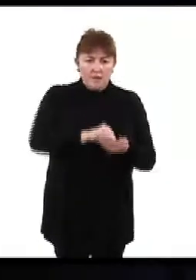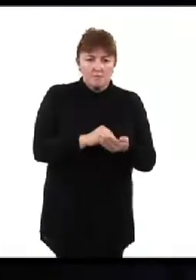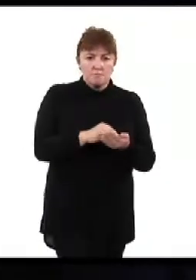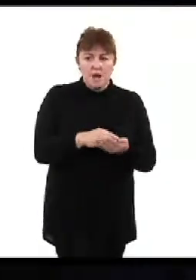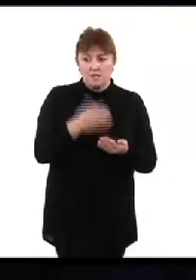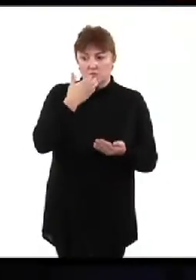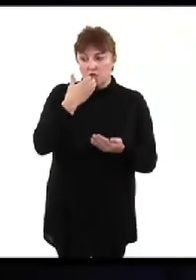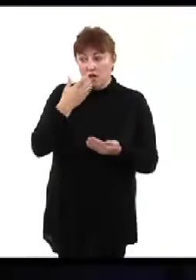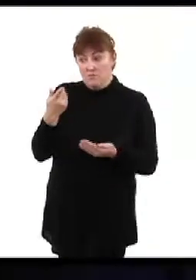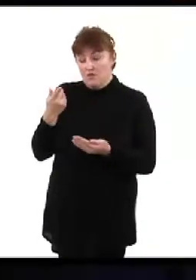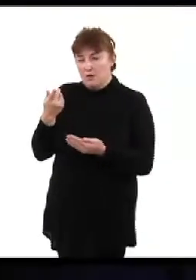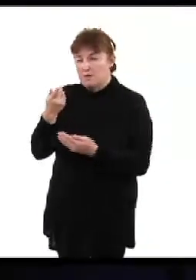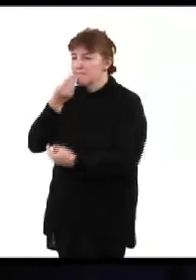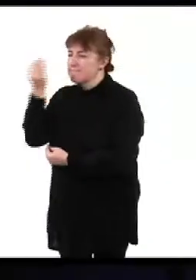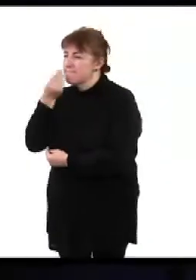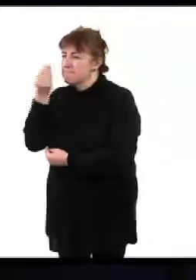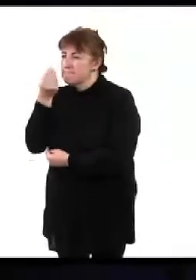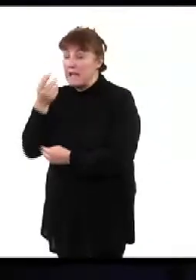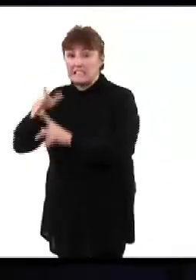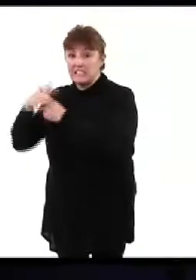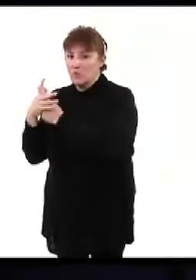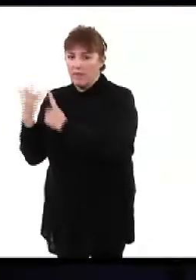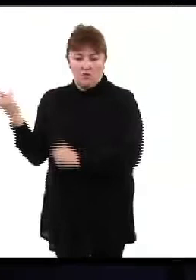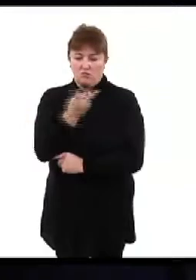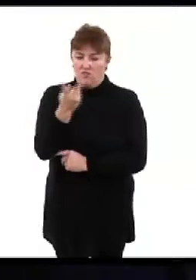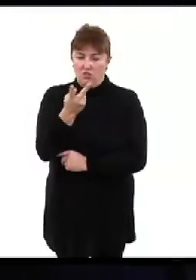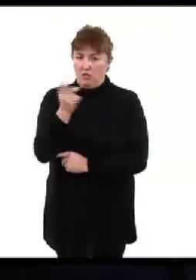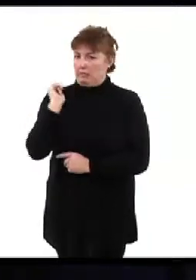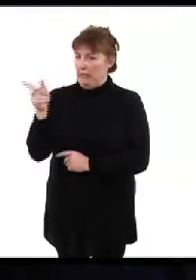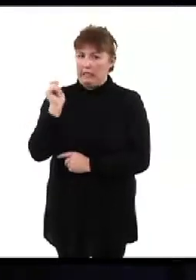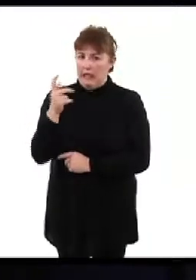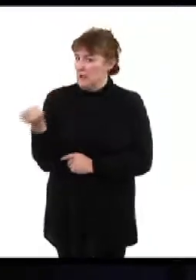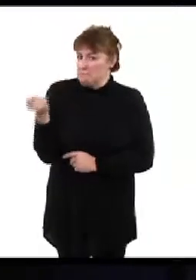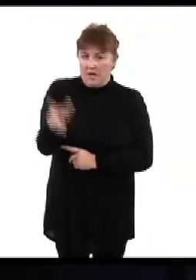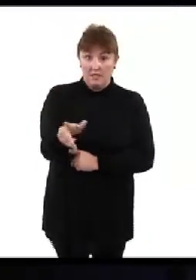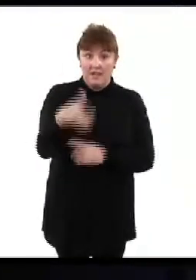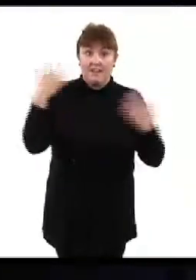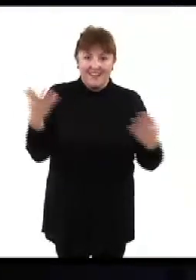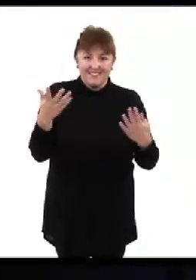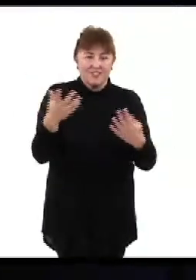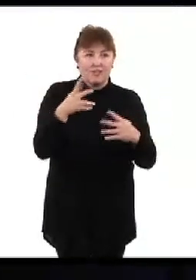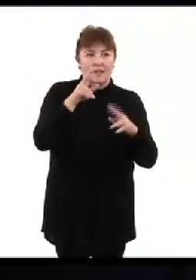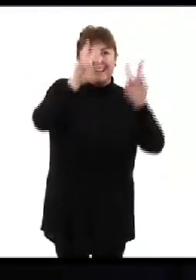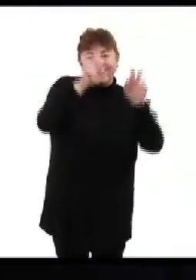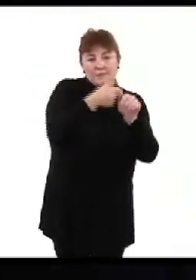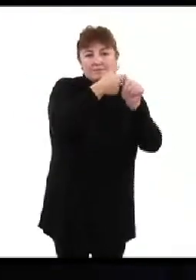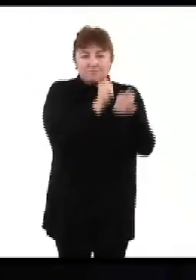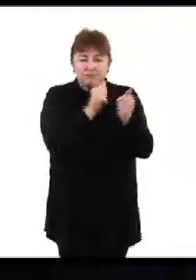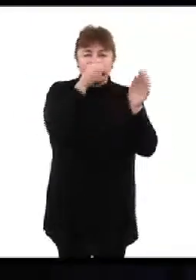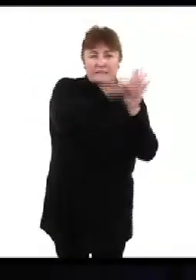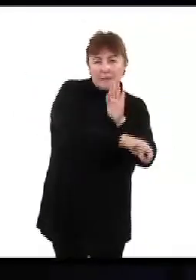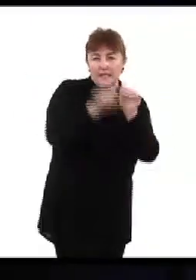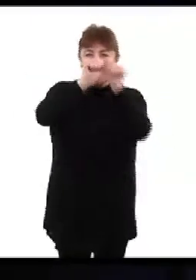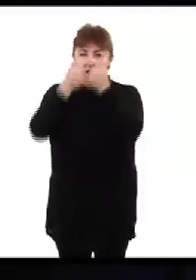been found for tip of the tongue, for TOTs in spoken language. So if iconicity, that is this relation between semantics and form,